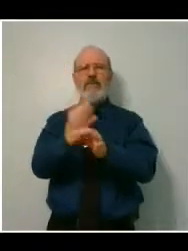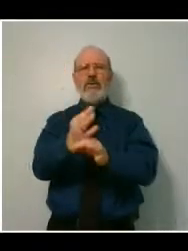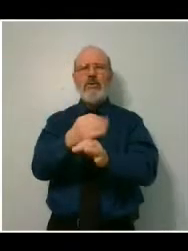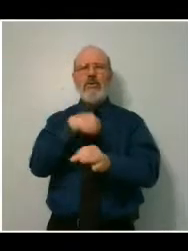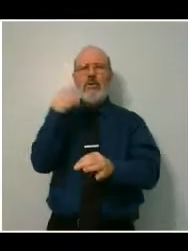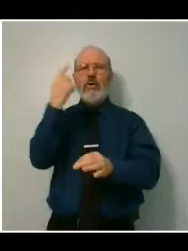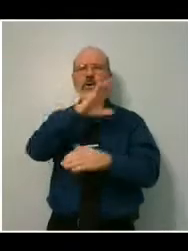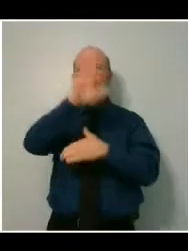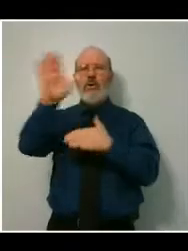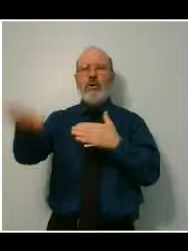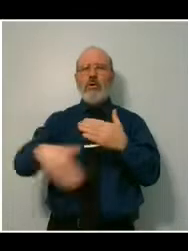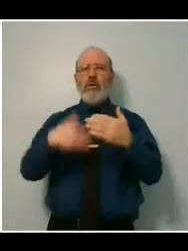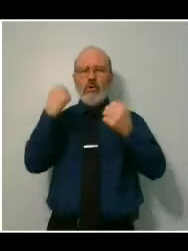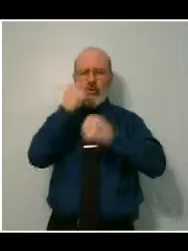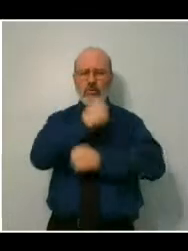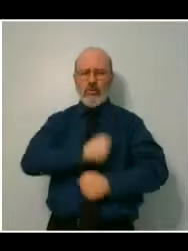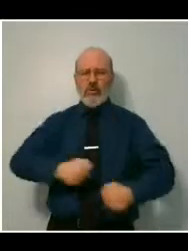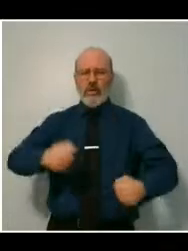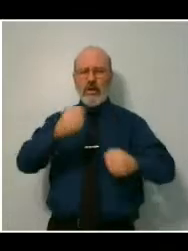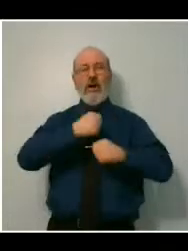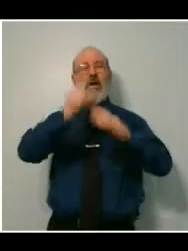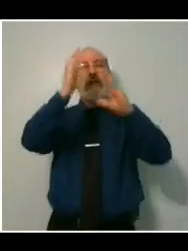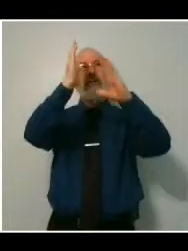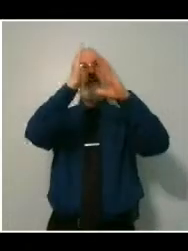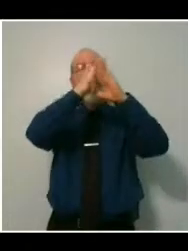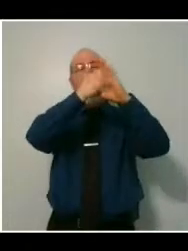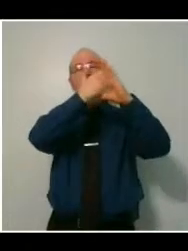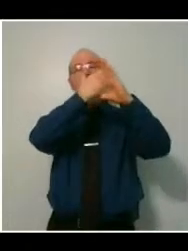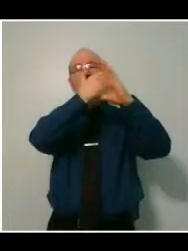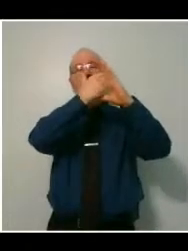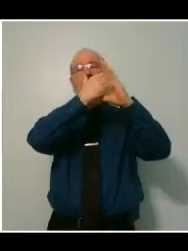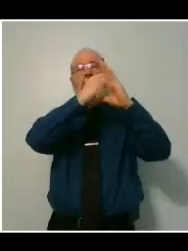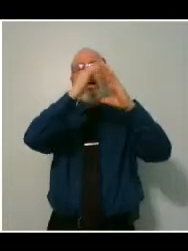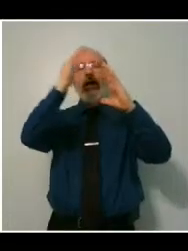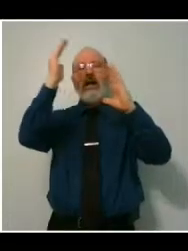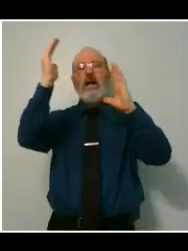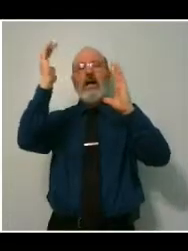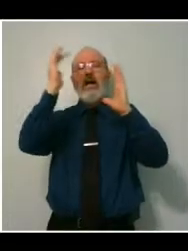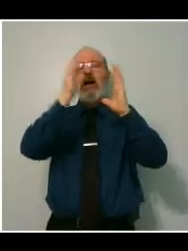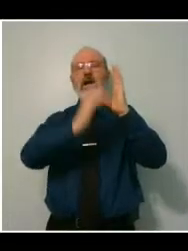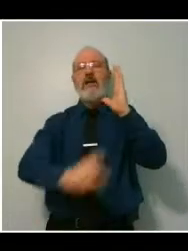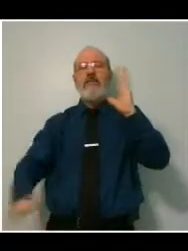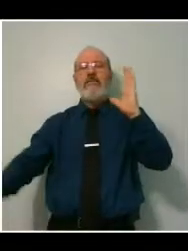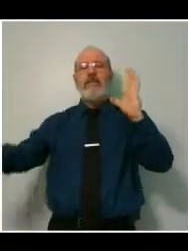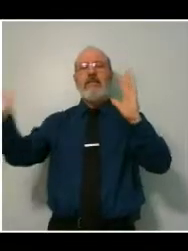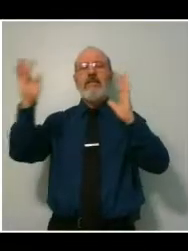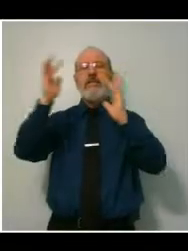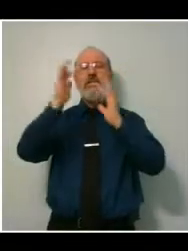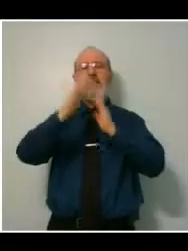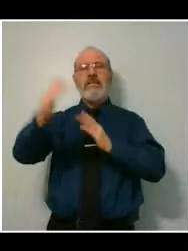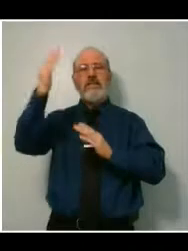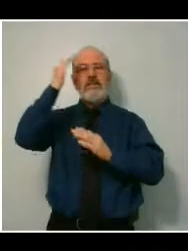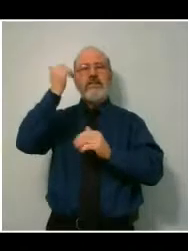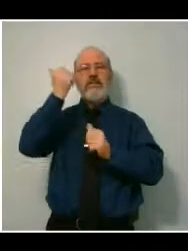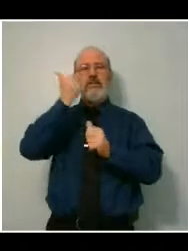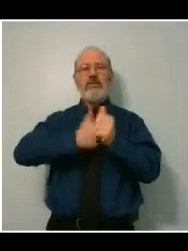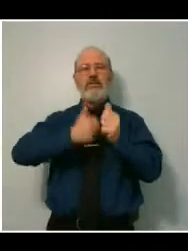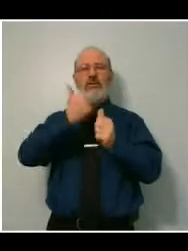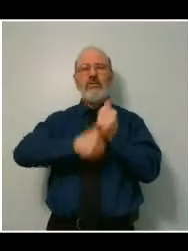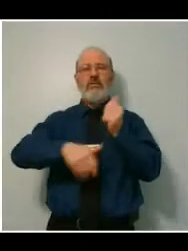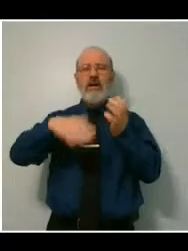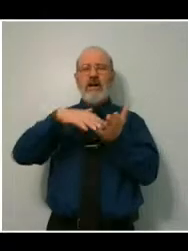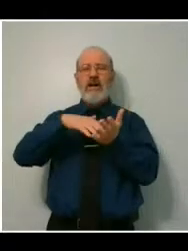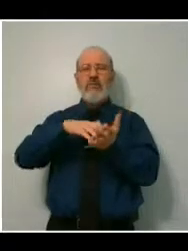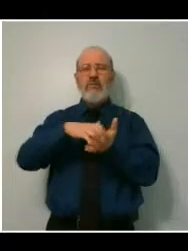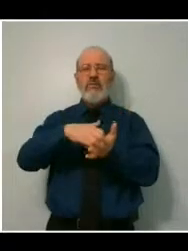faithful who will all our sorrows share? Jesus knows our